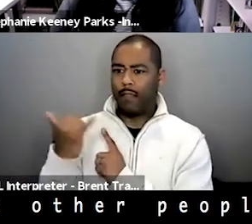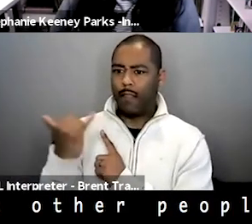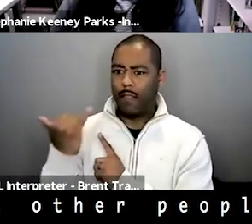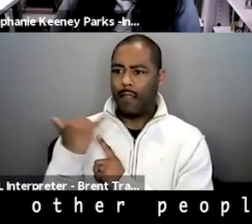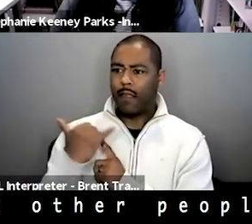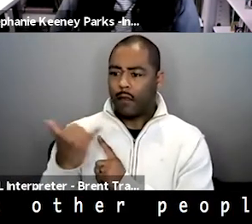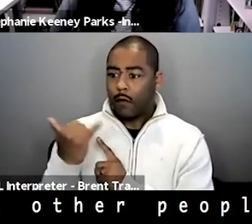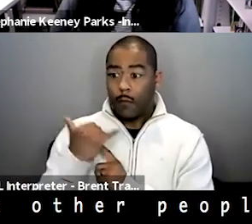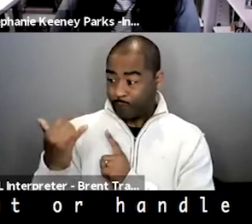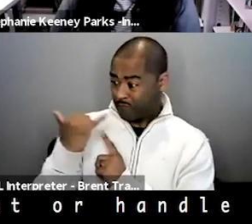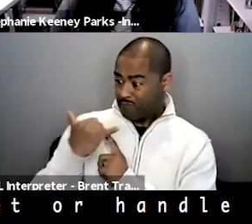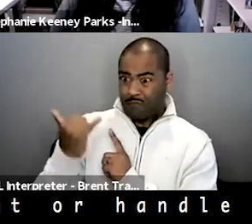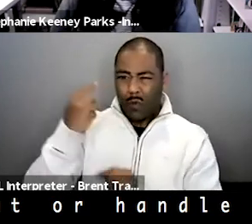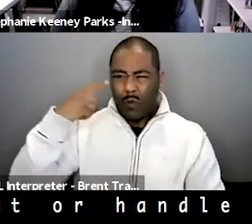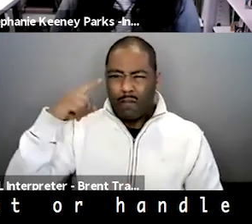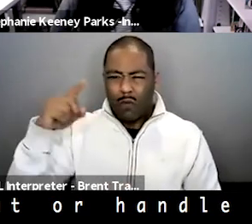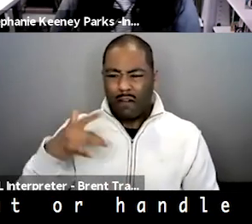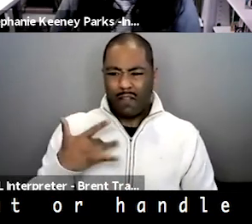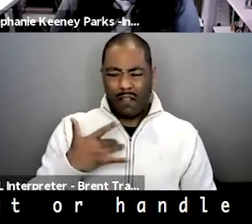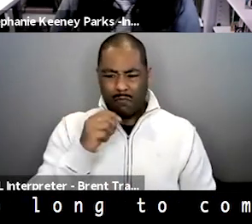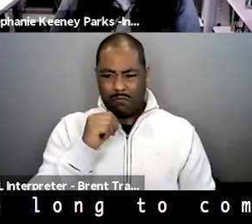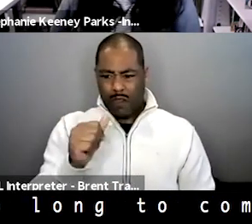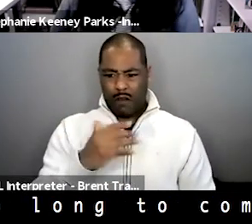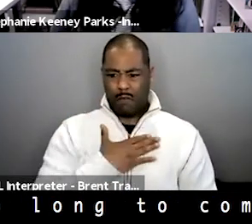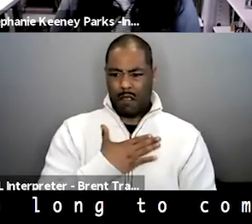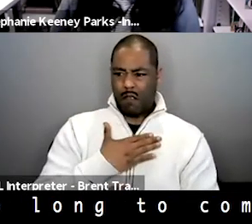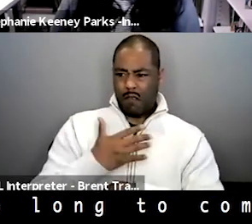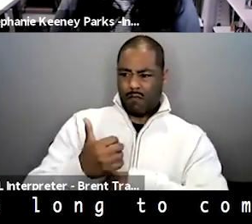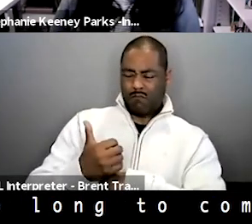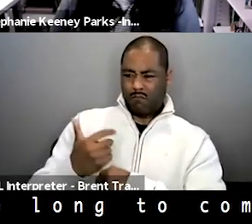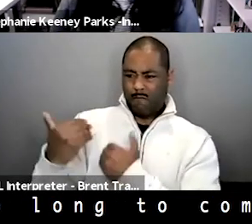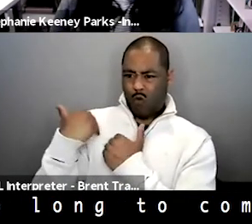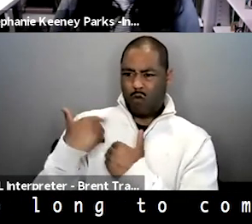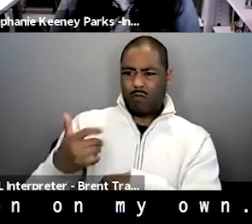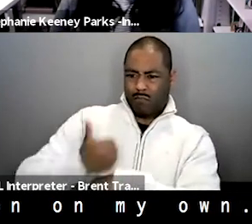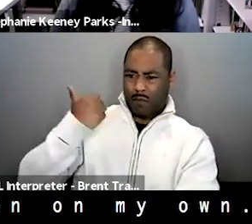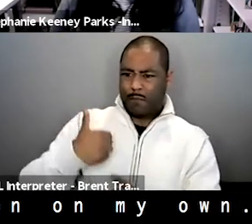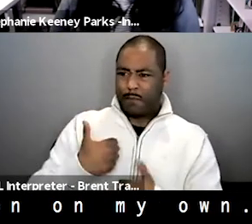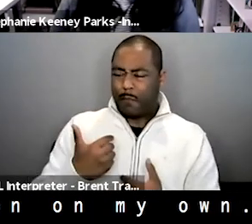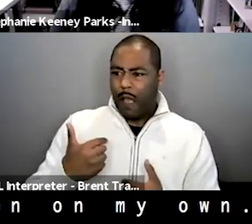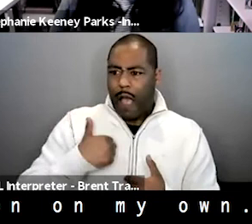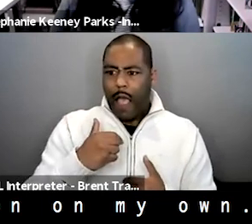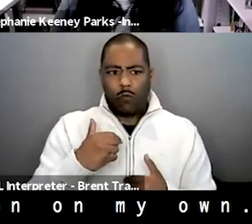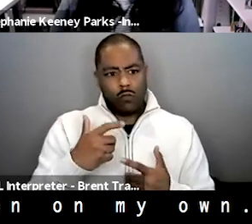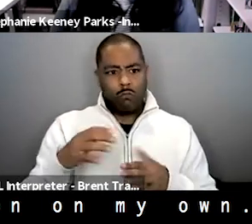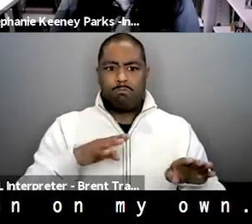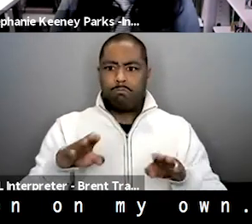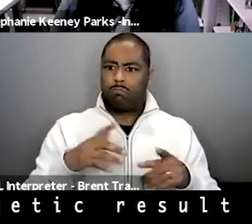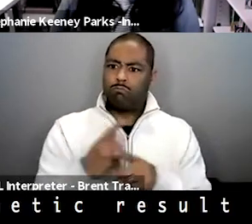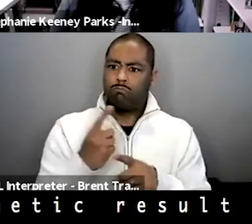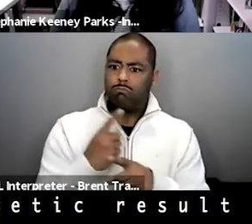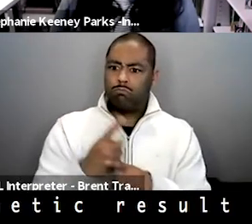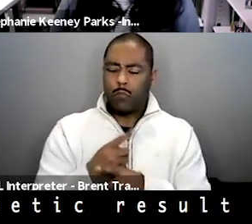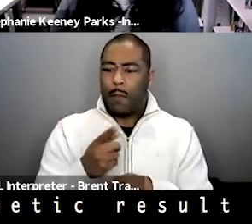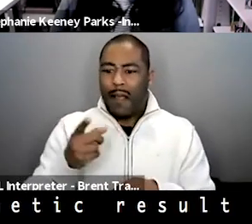I was exactly who I was supposed to be. And it wasn't my fault that other people couldn't accept that or handle that. And it took me